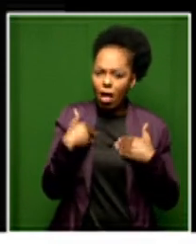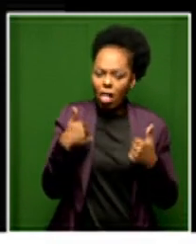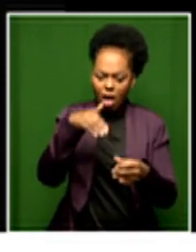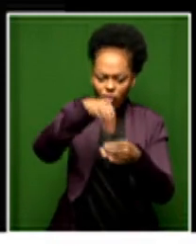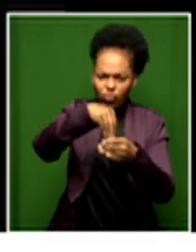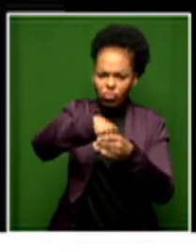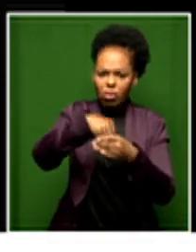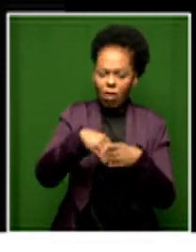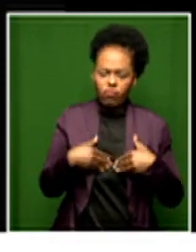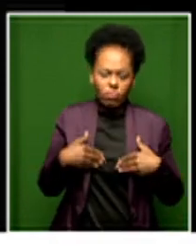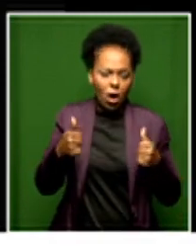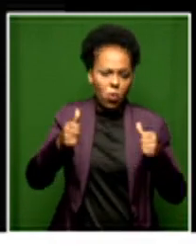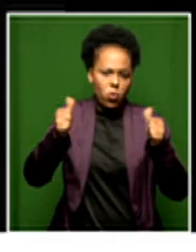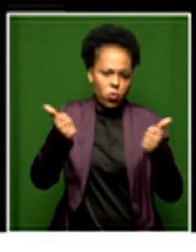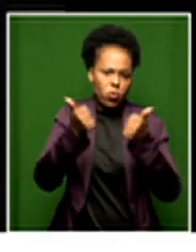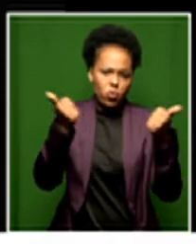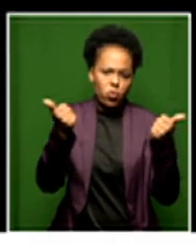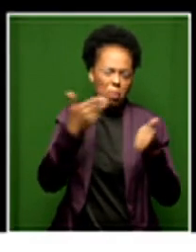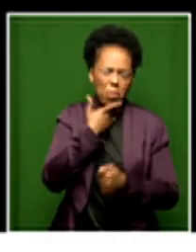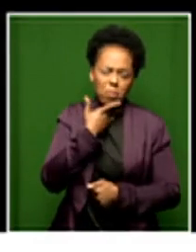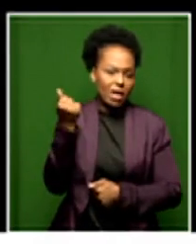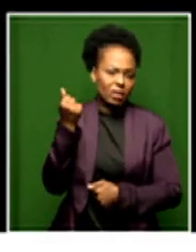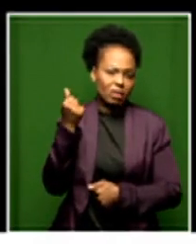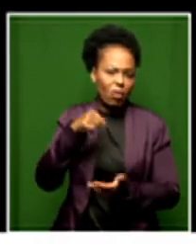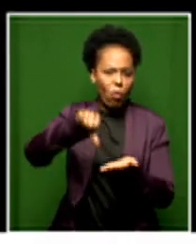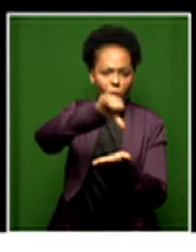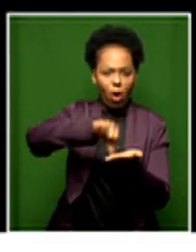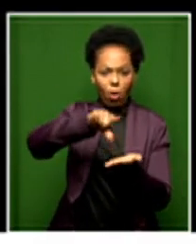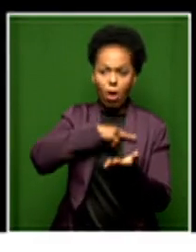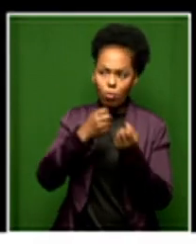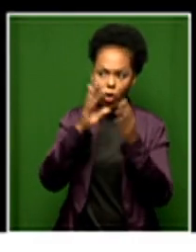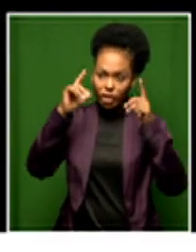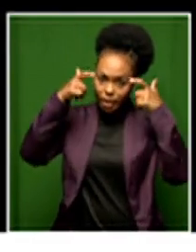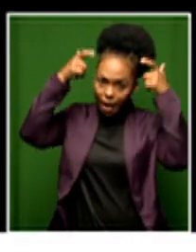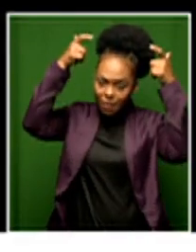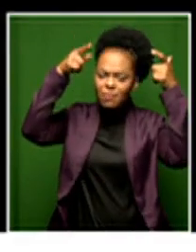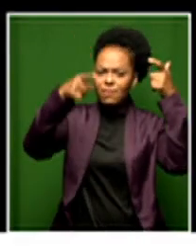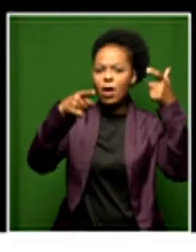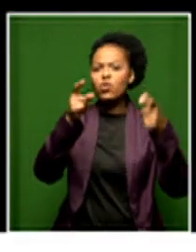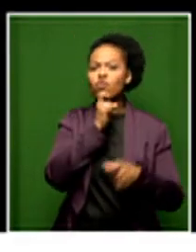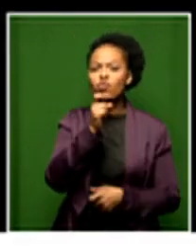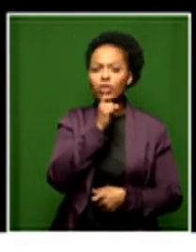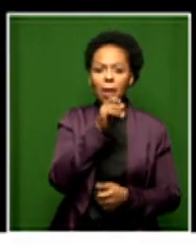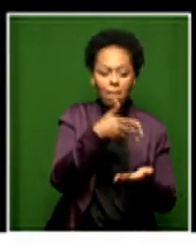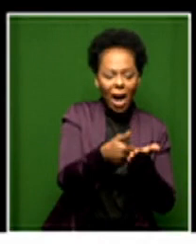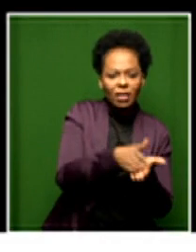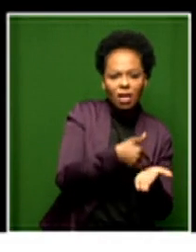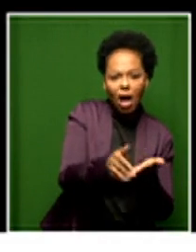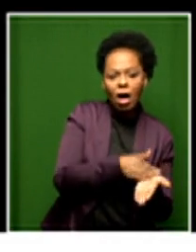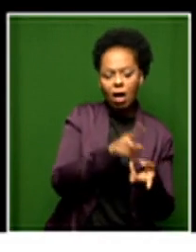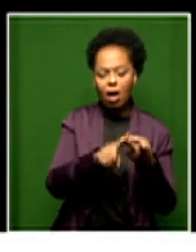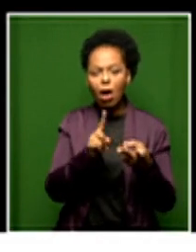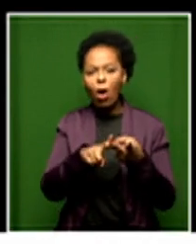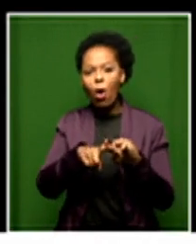nutrients than any other oils. So that's why you find most of the chefs, they're using olive oil and butter, olive oil and butter.